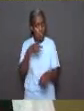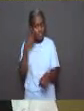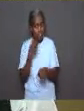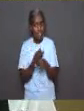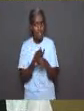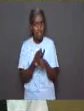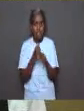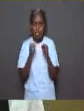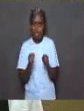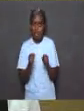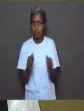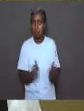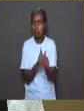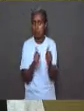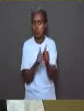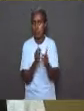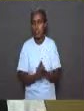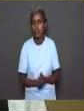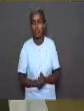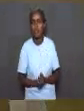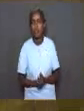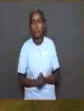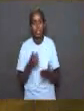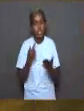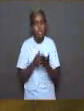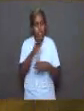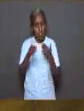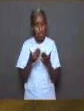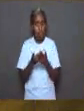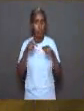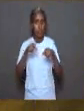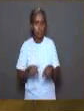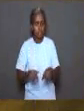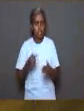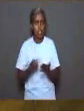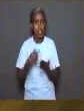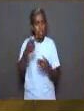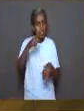just as hard as we move forward. That is all for